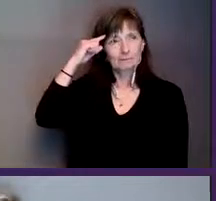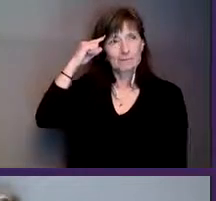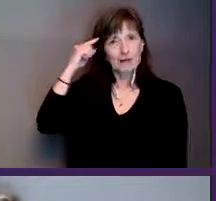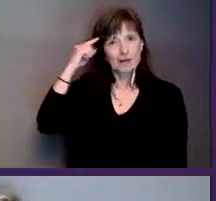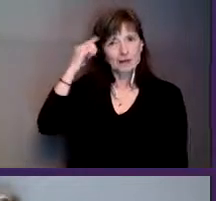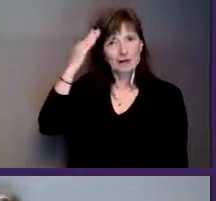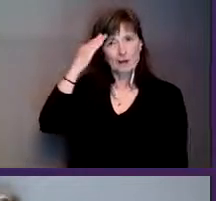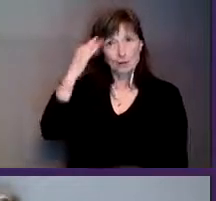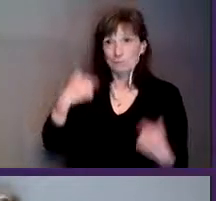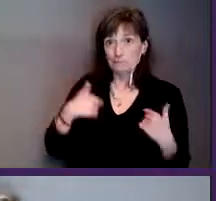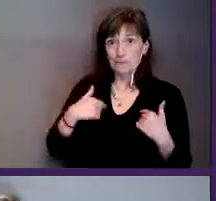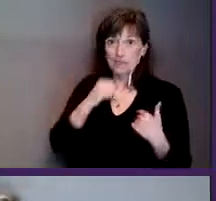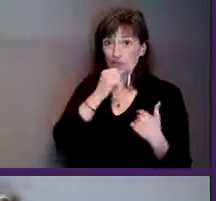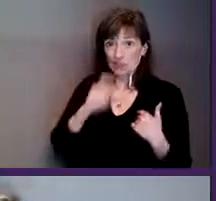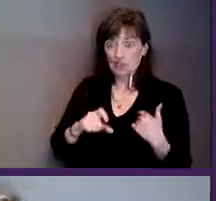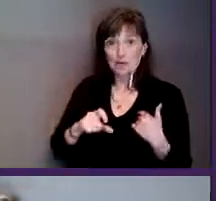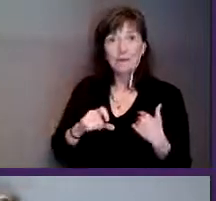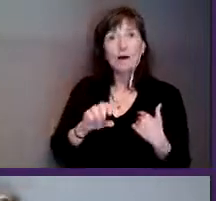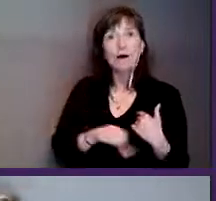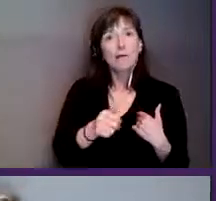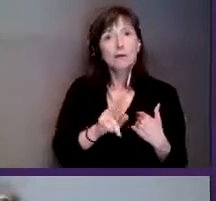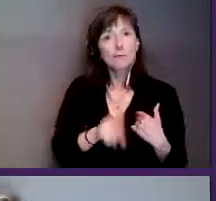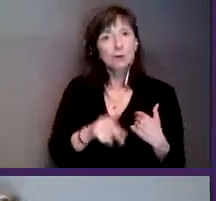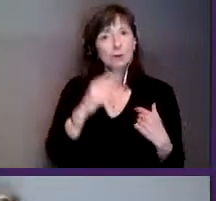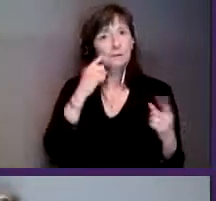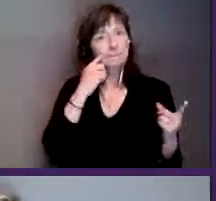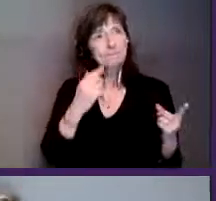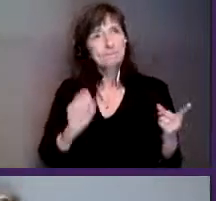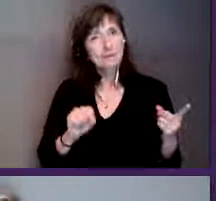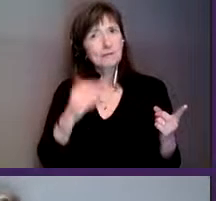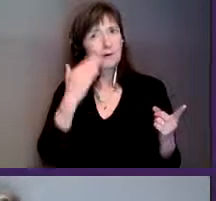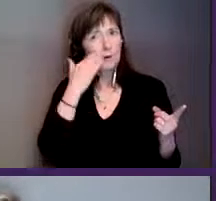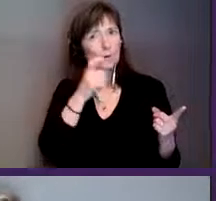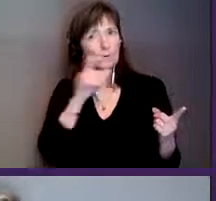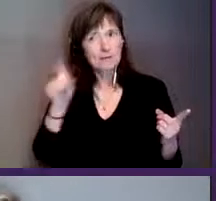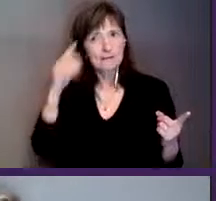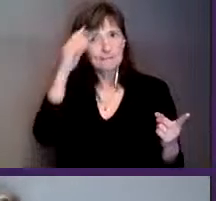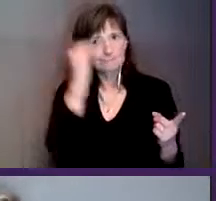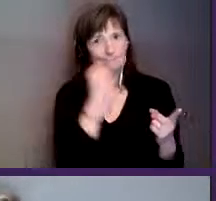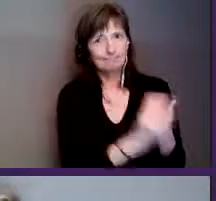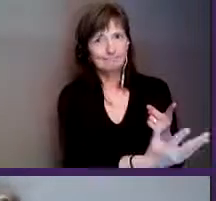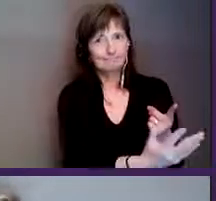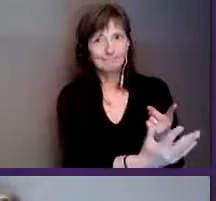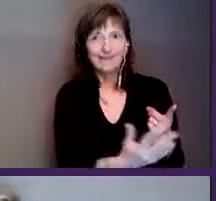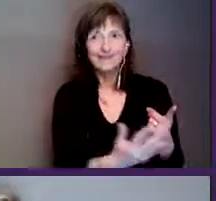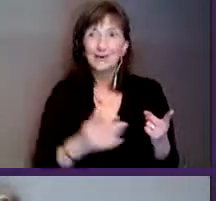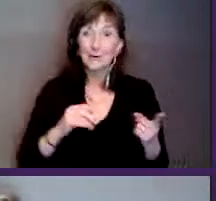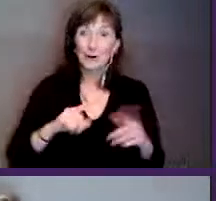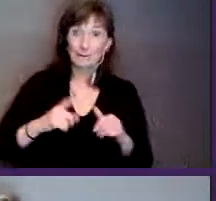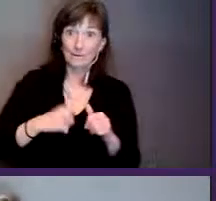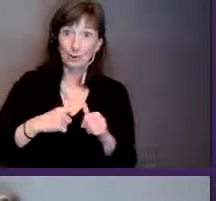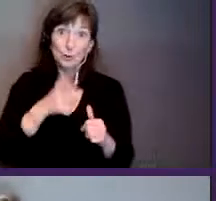it's not for me, I could pass it along to somebody who is in need. So there is this ripple effect that can